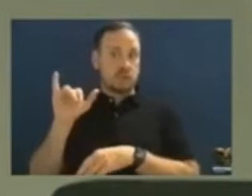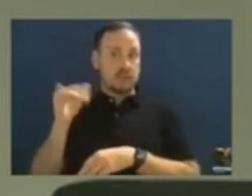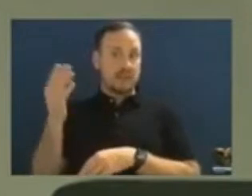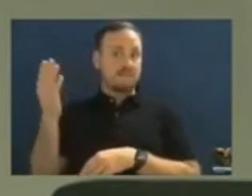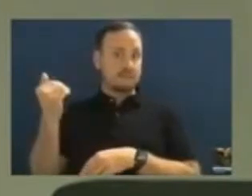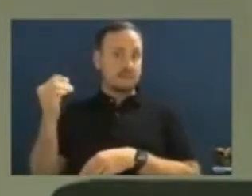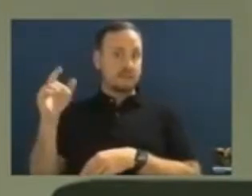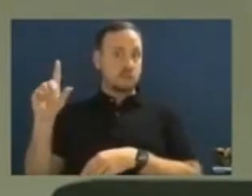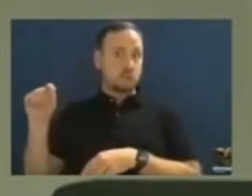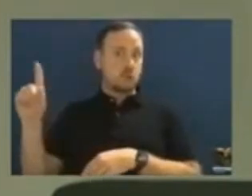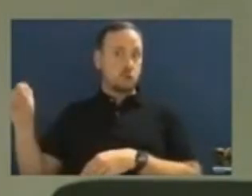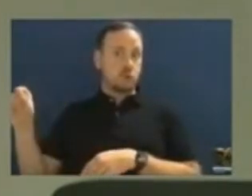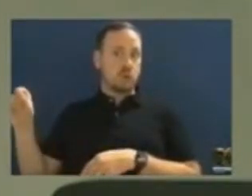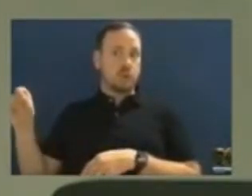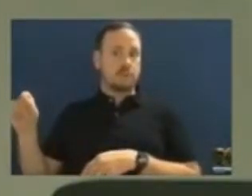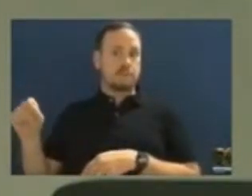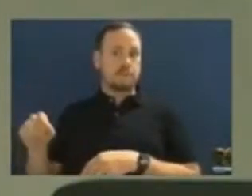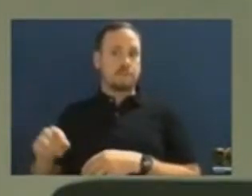2020.